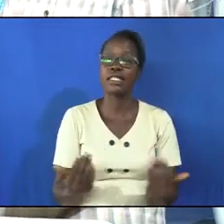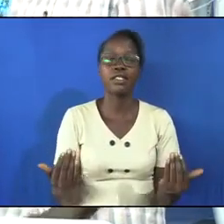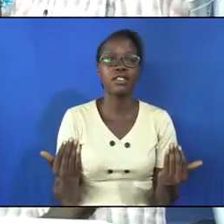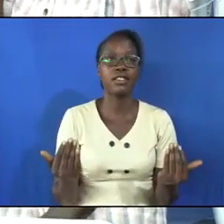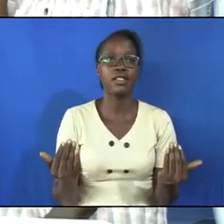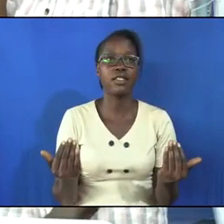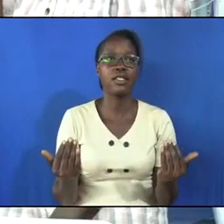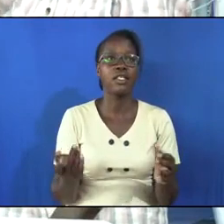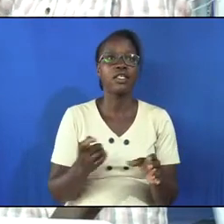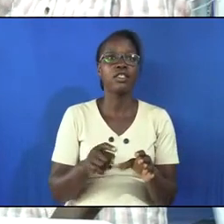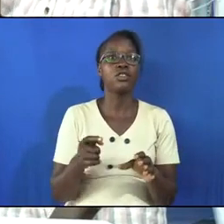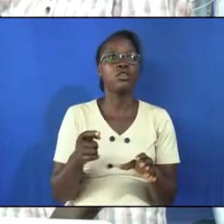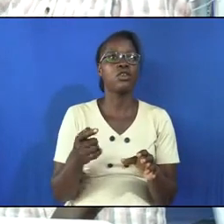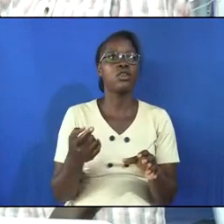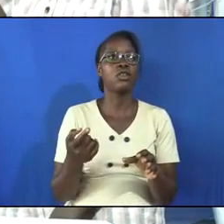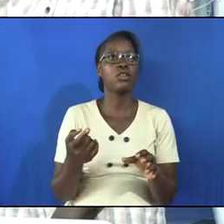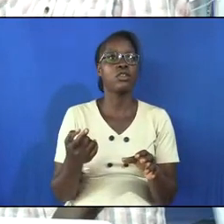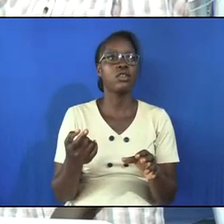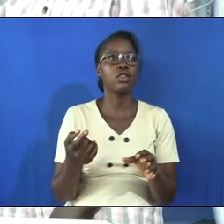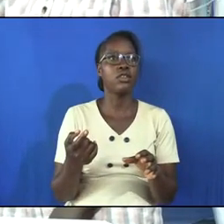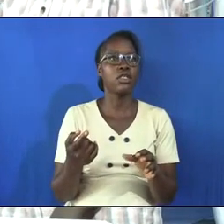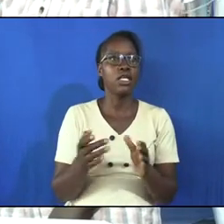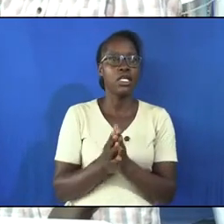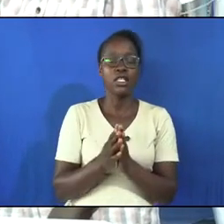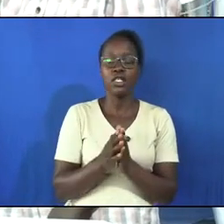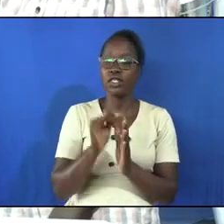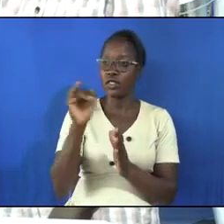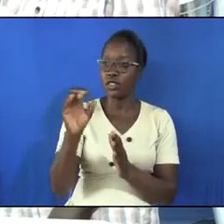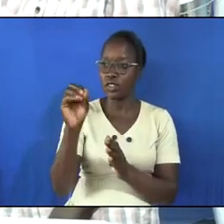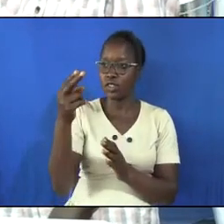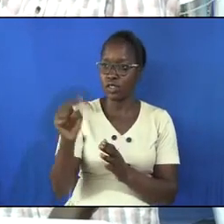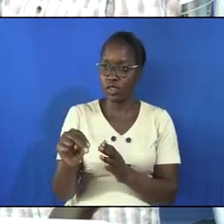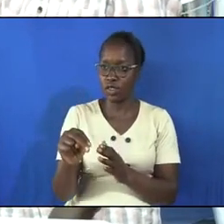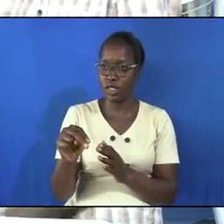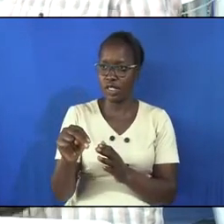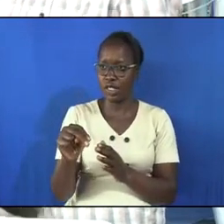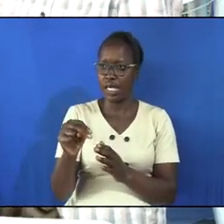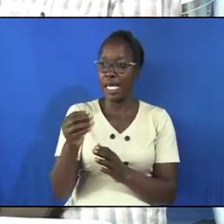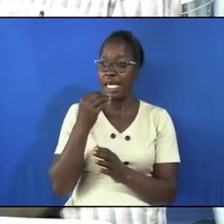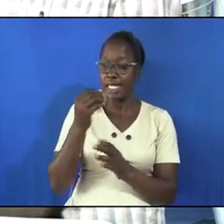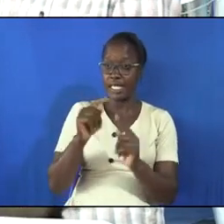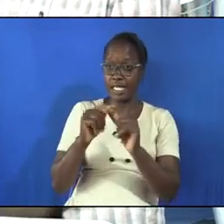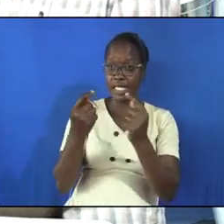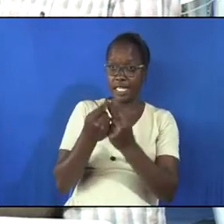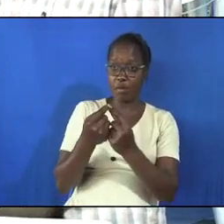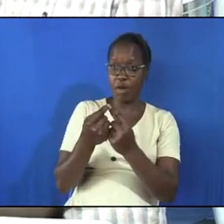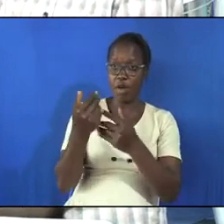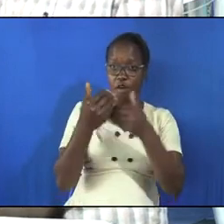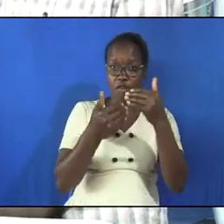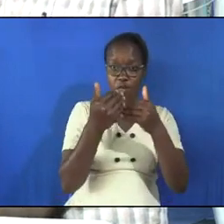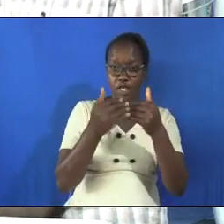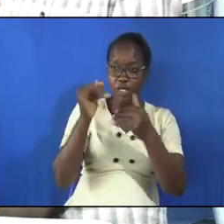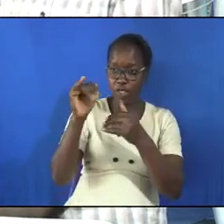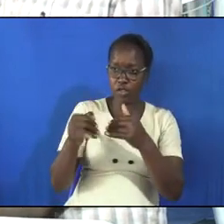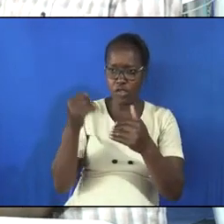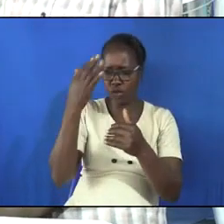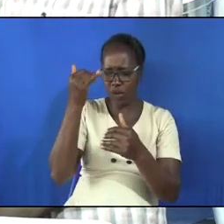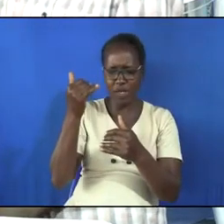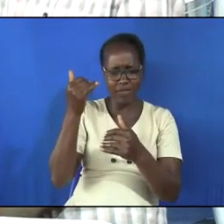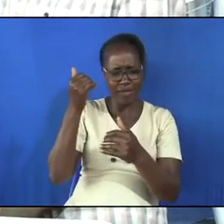Children, John knew the type of bread and juice that I gave him because it was stuck in his